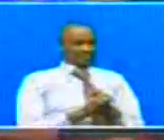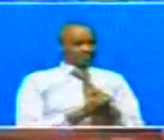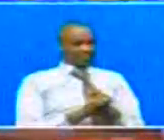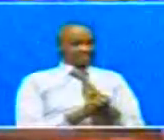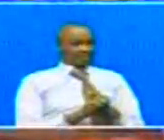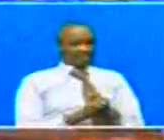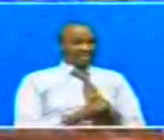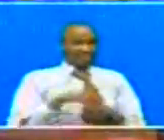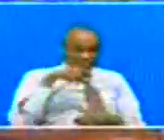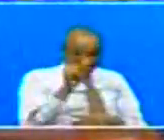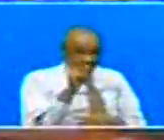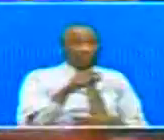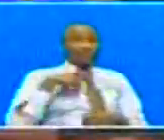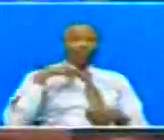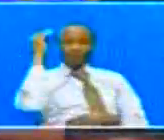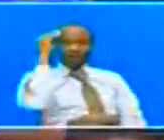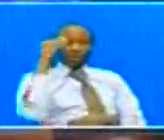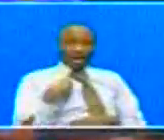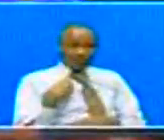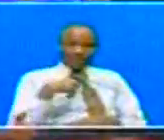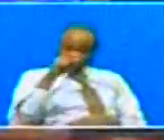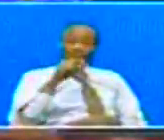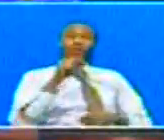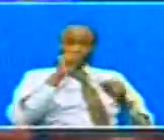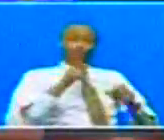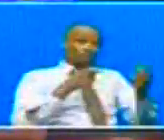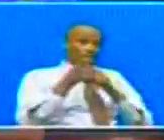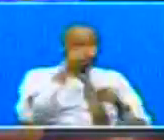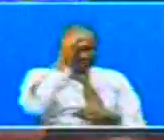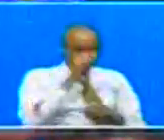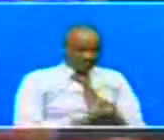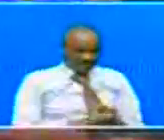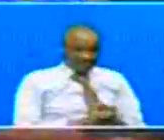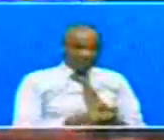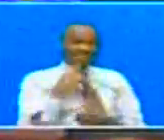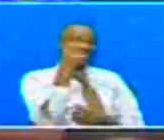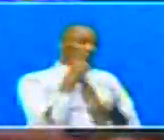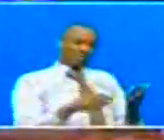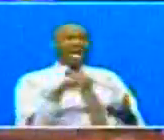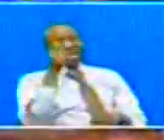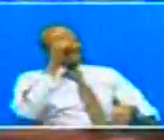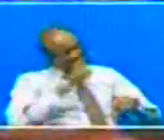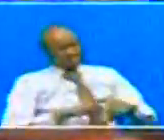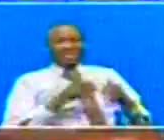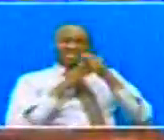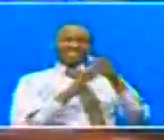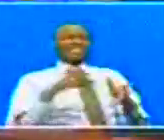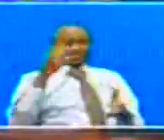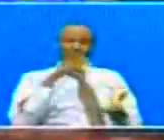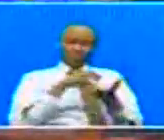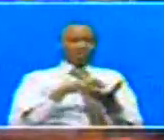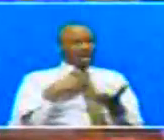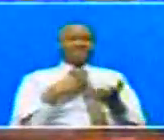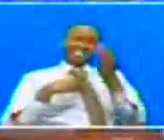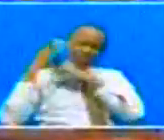fighters? Because they were the only learned people who could handle government at that time. And I want to say sometimes leaders are put in positions by